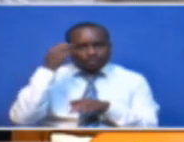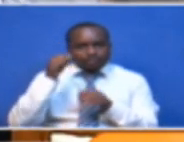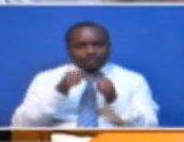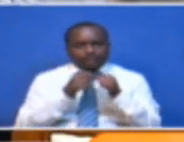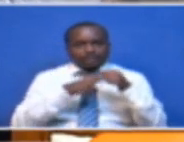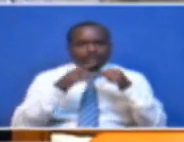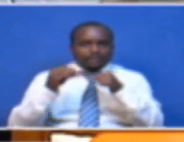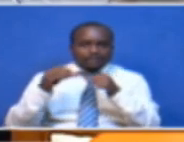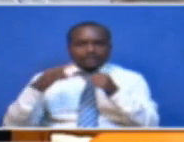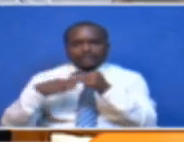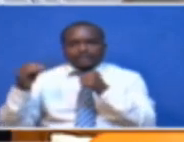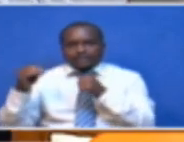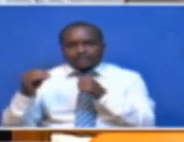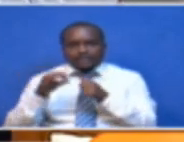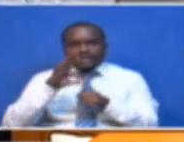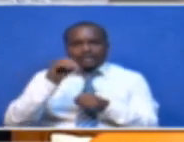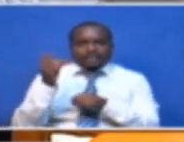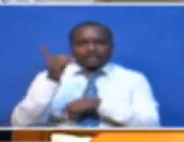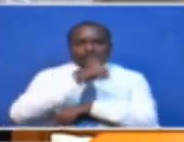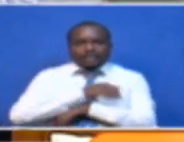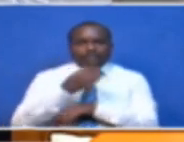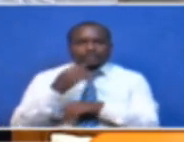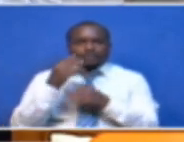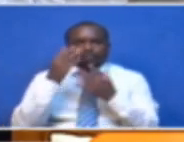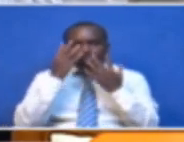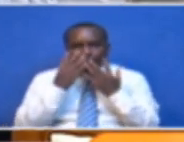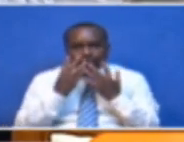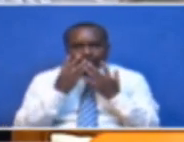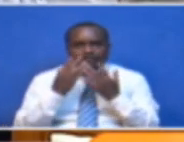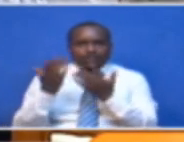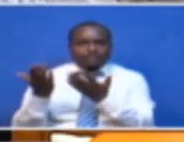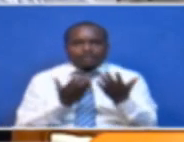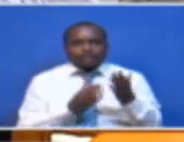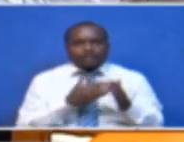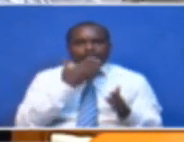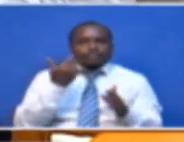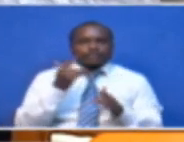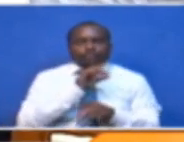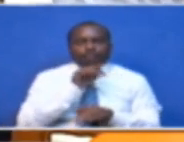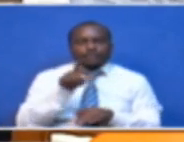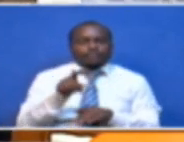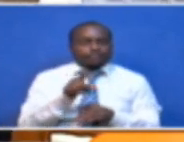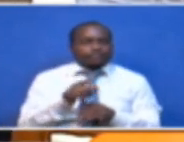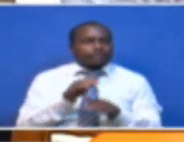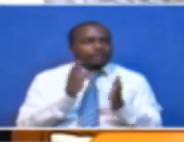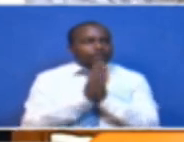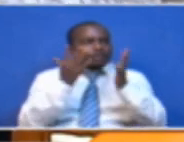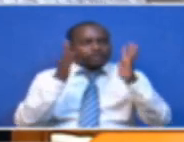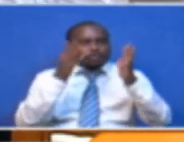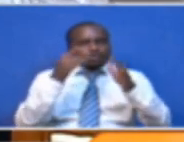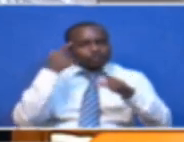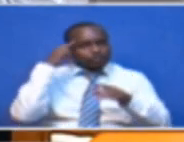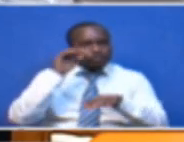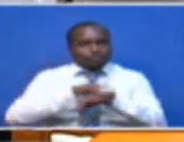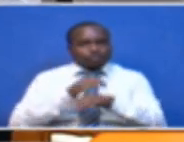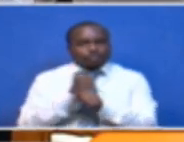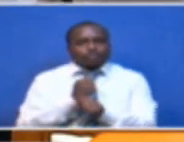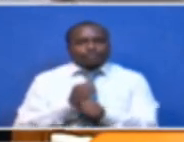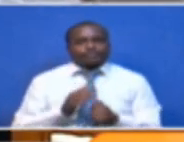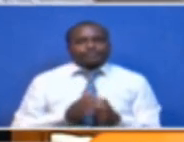and 80s. The 30 days of mourning brought out the best of Lee Njiru. Congratulations for the decades of outstanding work.